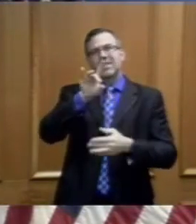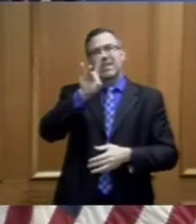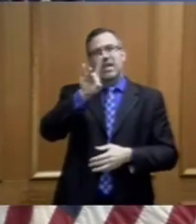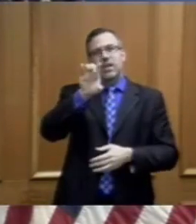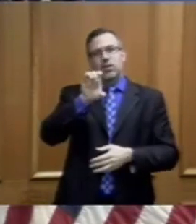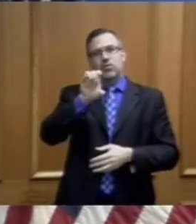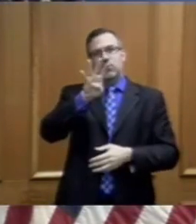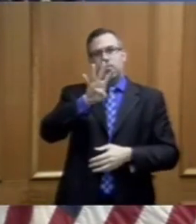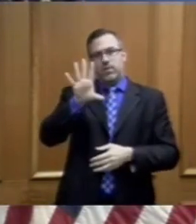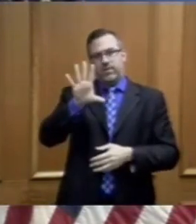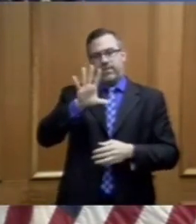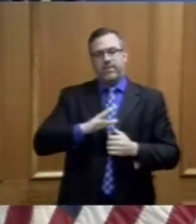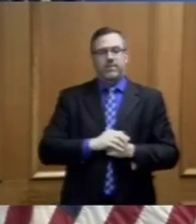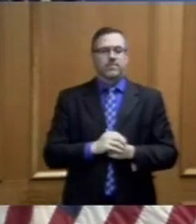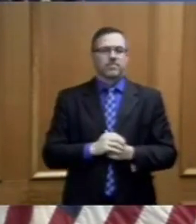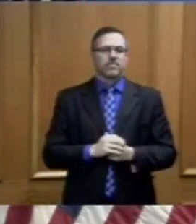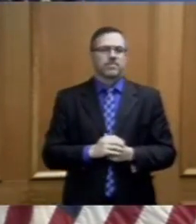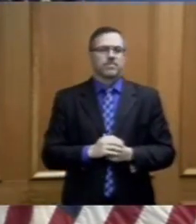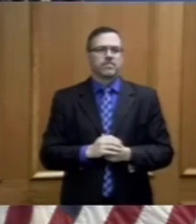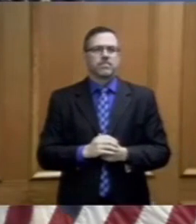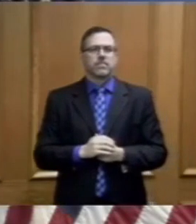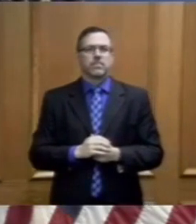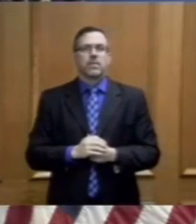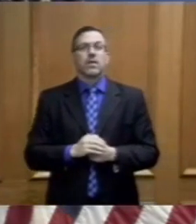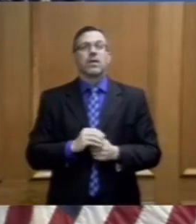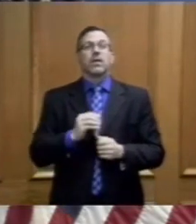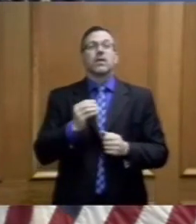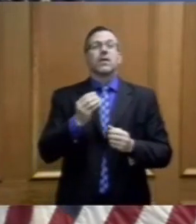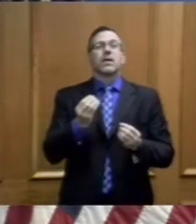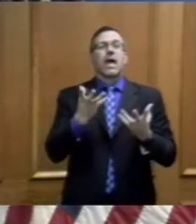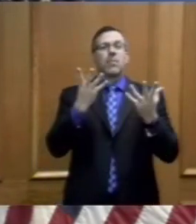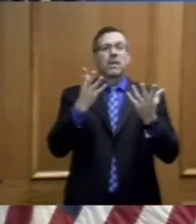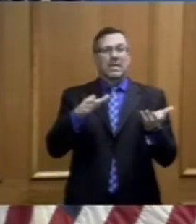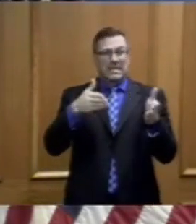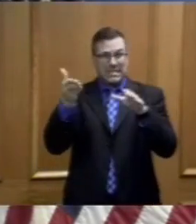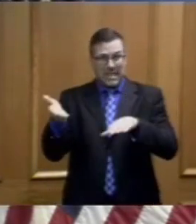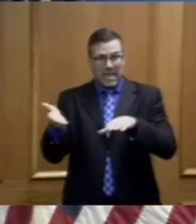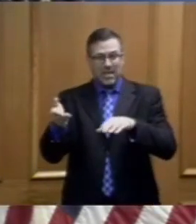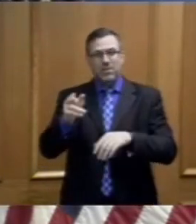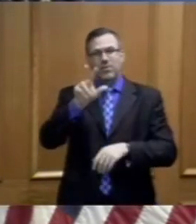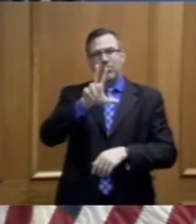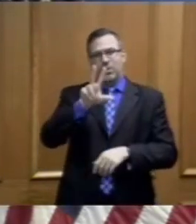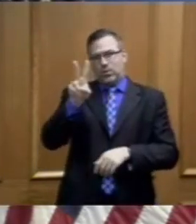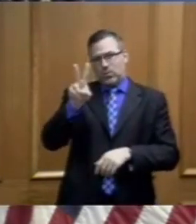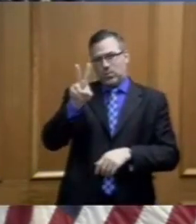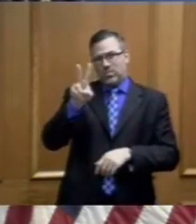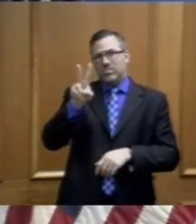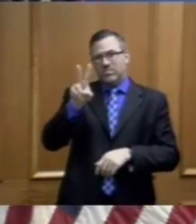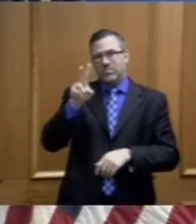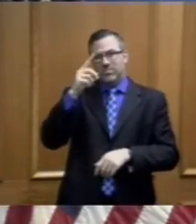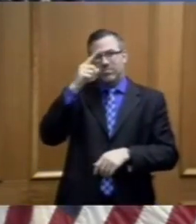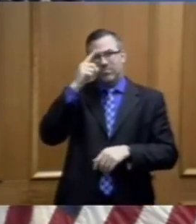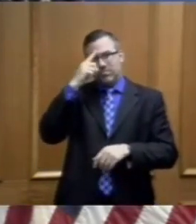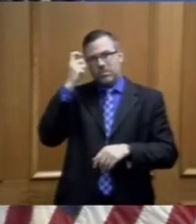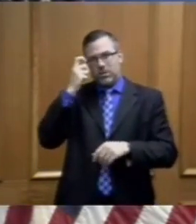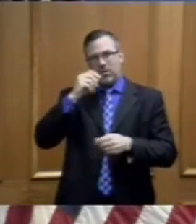2,845 cases. We have lost 32 Tennesseans to COVID-19, and we have